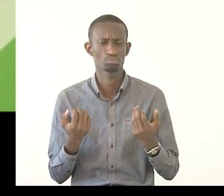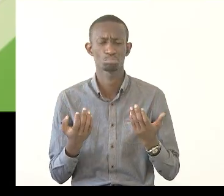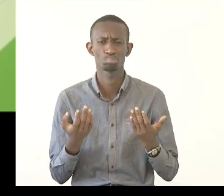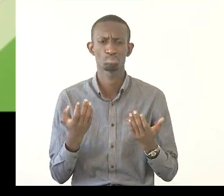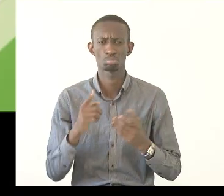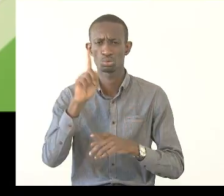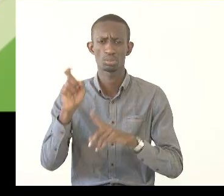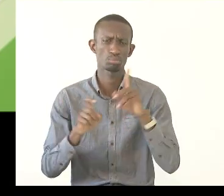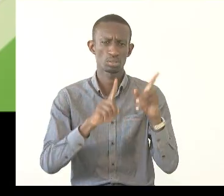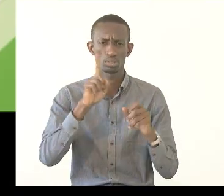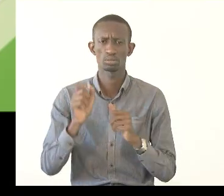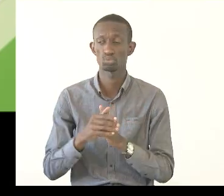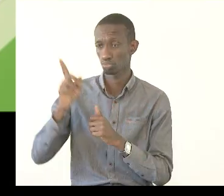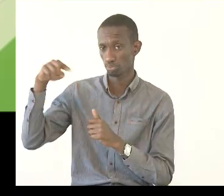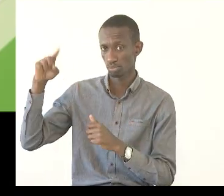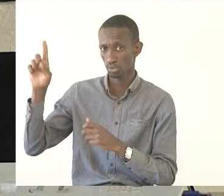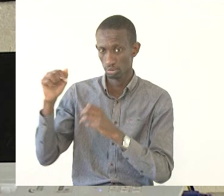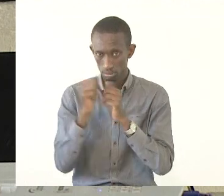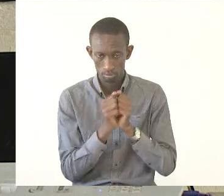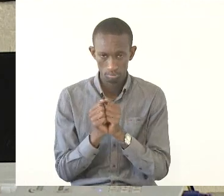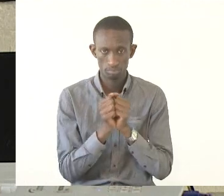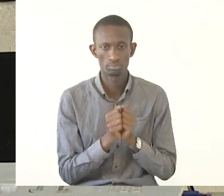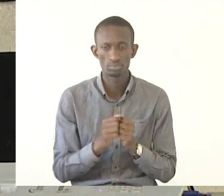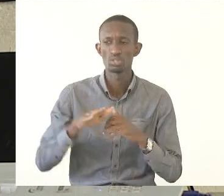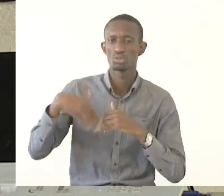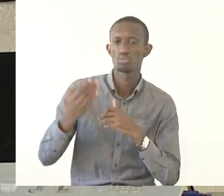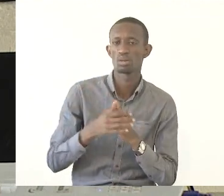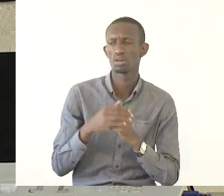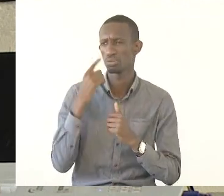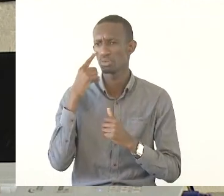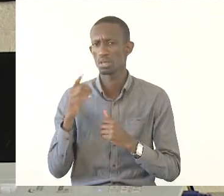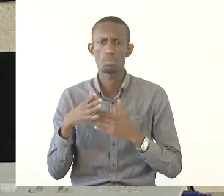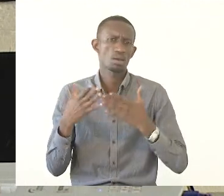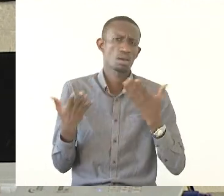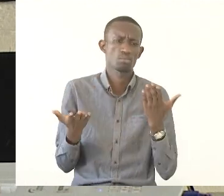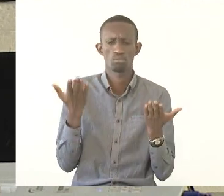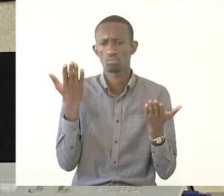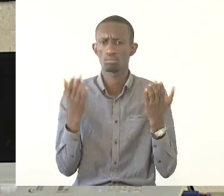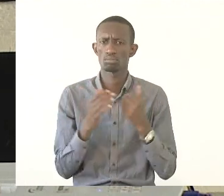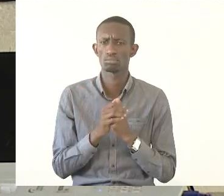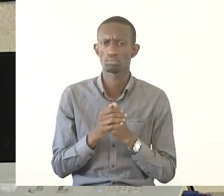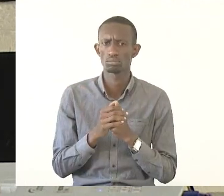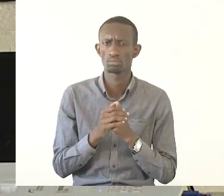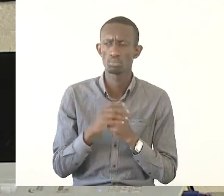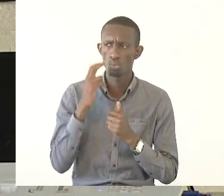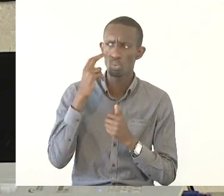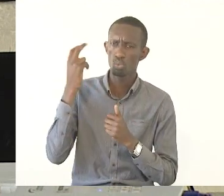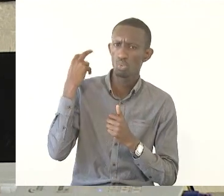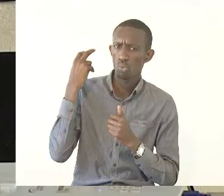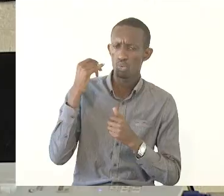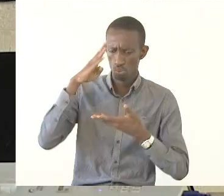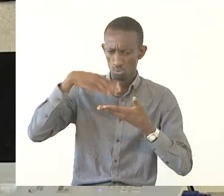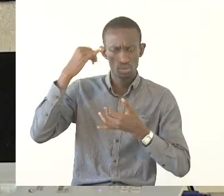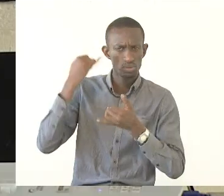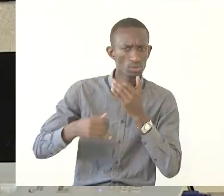answer together, and then we assess ourselves so far, what we have covered